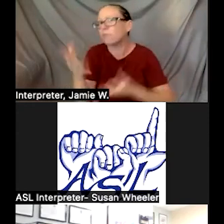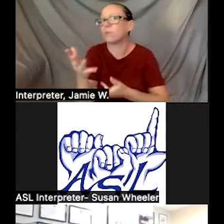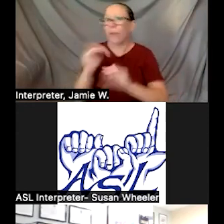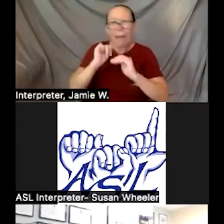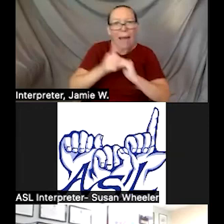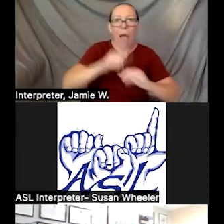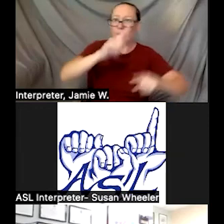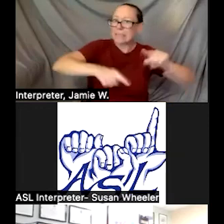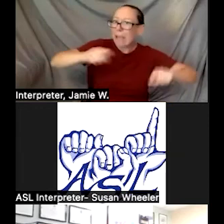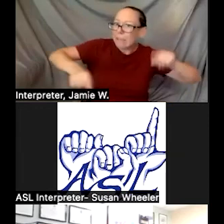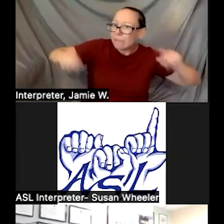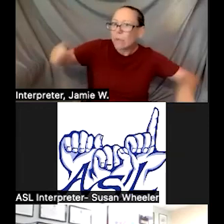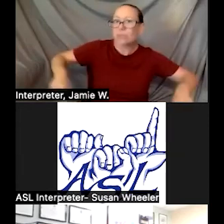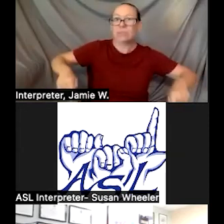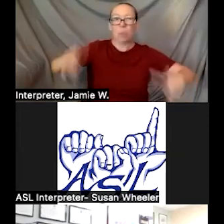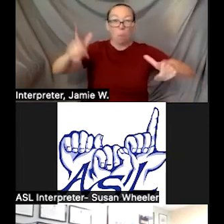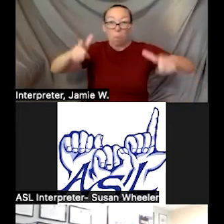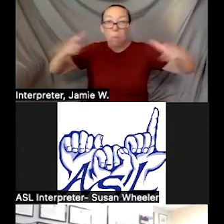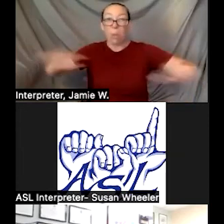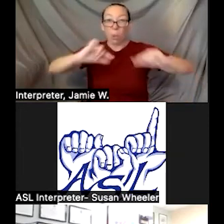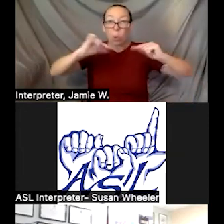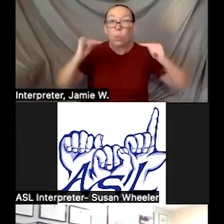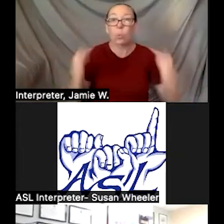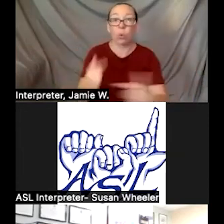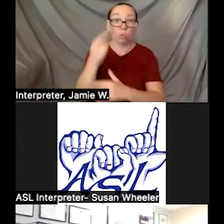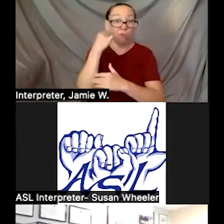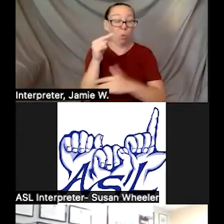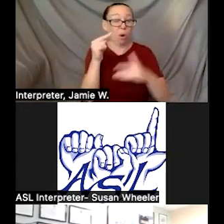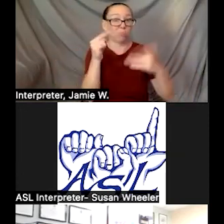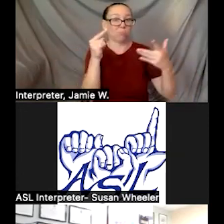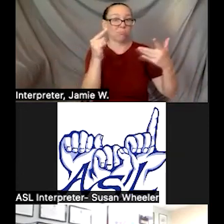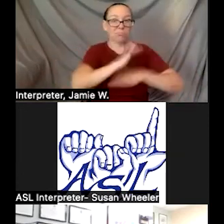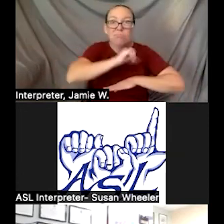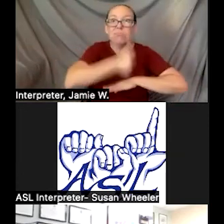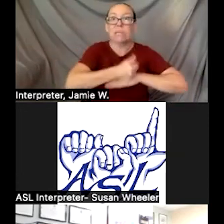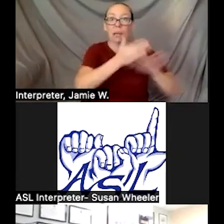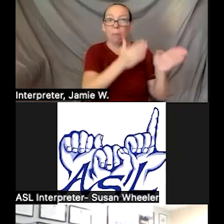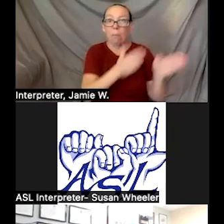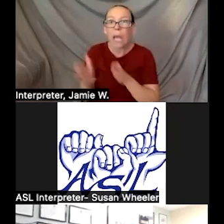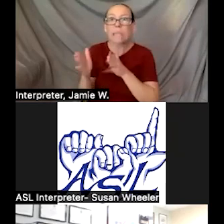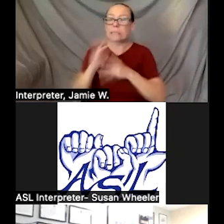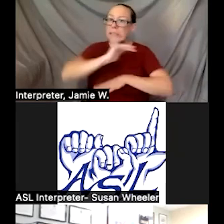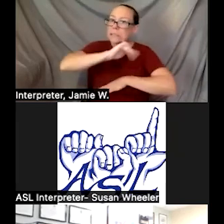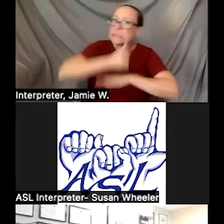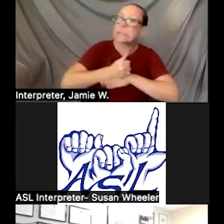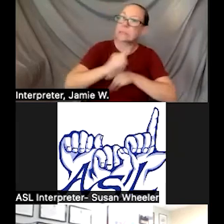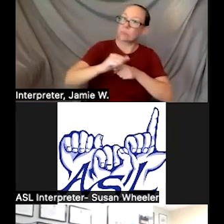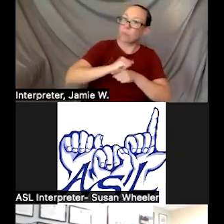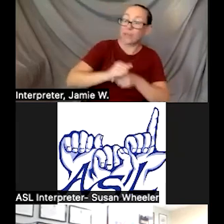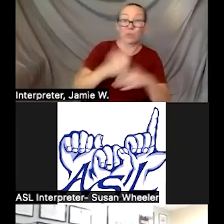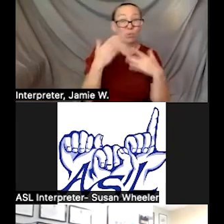it is that we really plan for when we make these plans and when we do, when we set up exercises, that there's a very